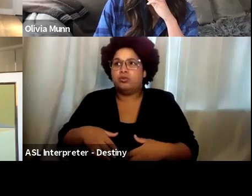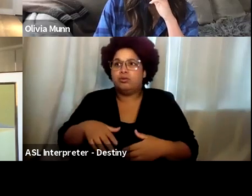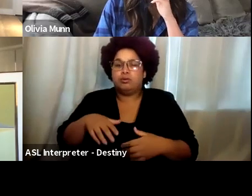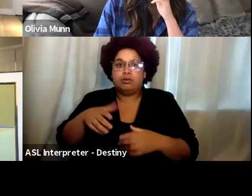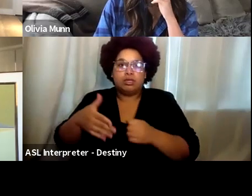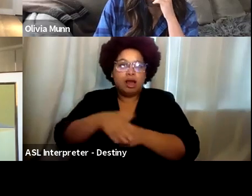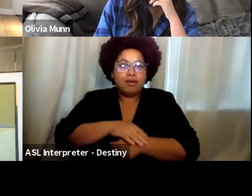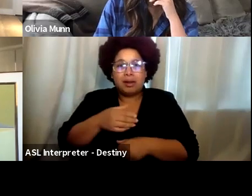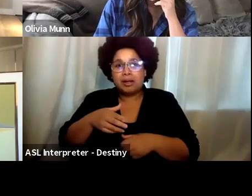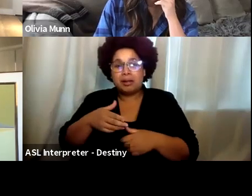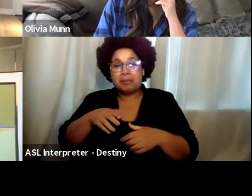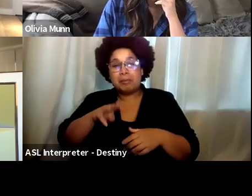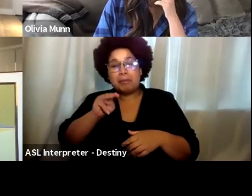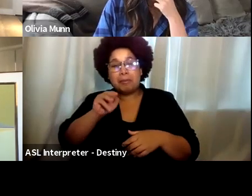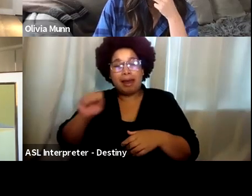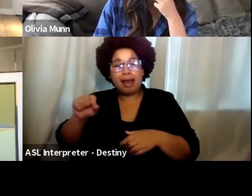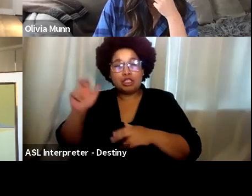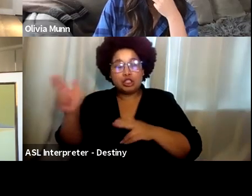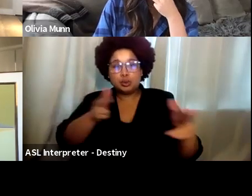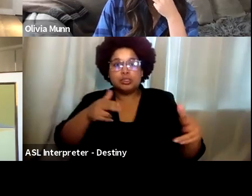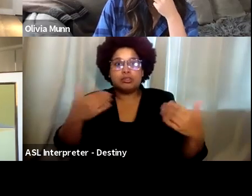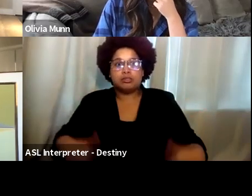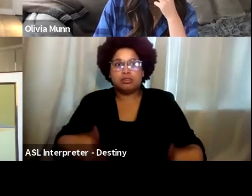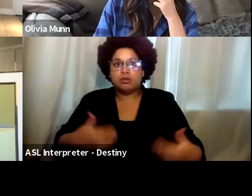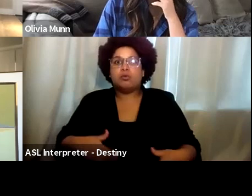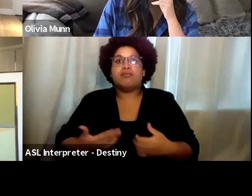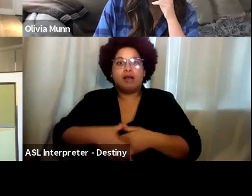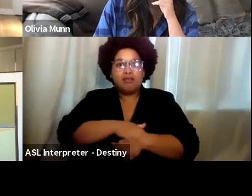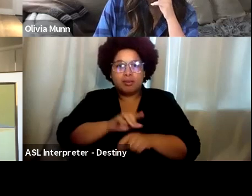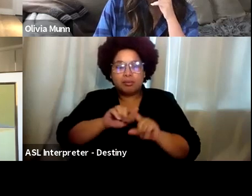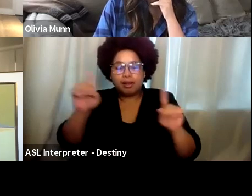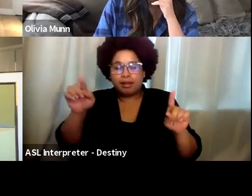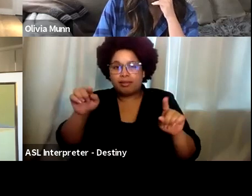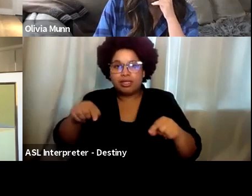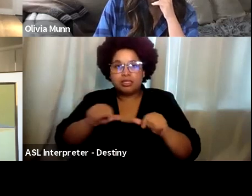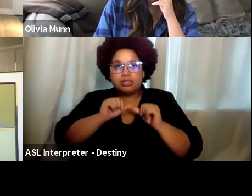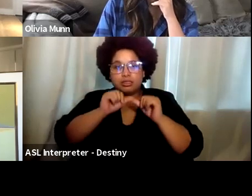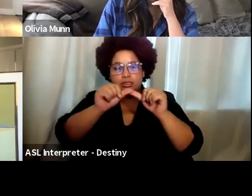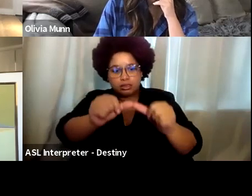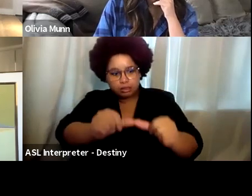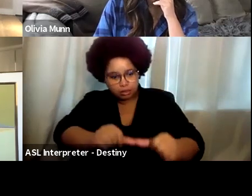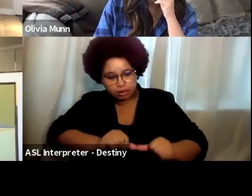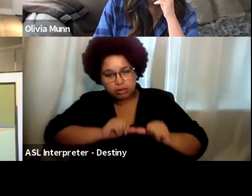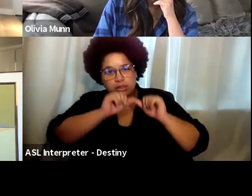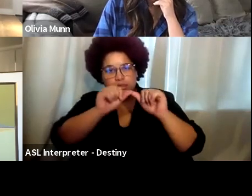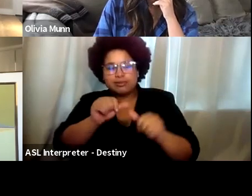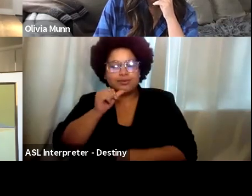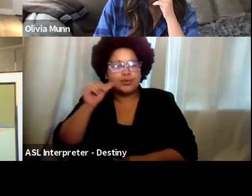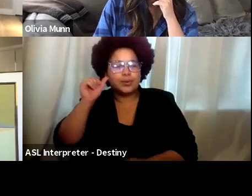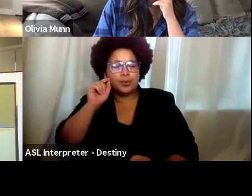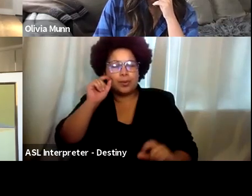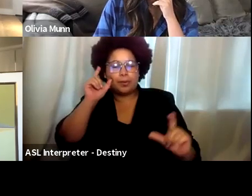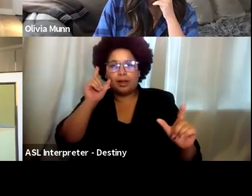mass shootings are one thing, right? We've covered them extensively, but this is just ongoing. And I woke up yesterday and I